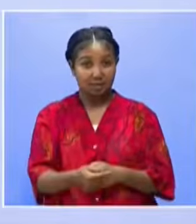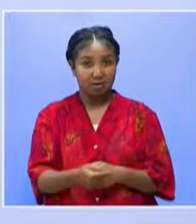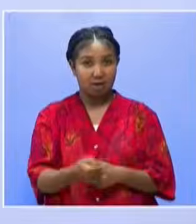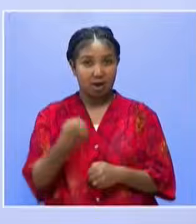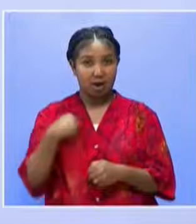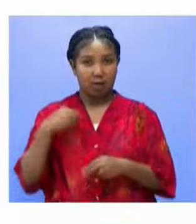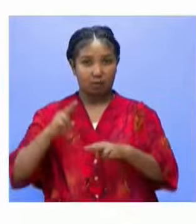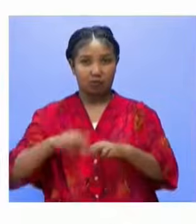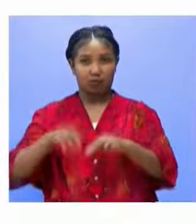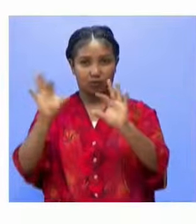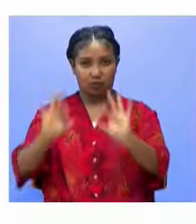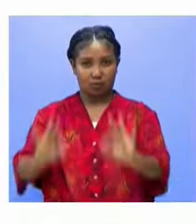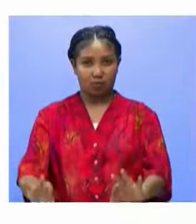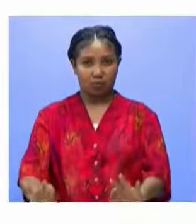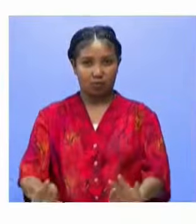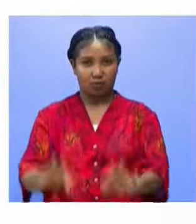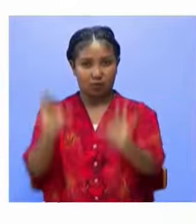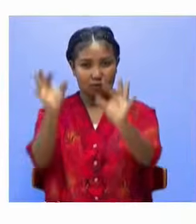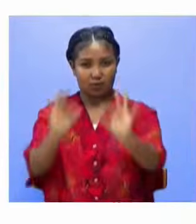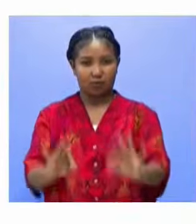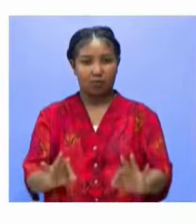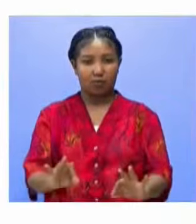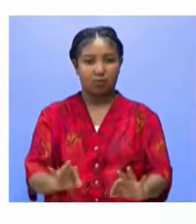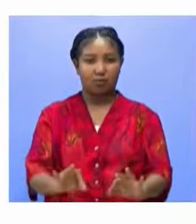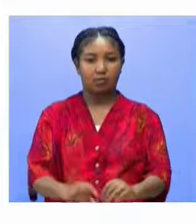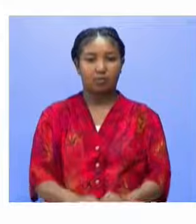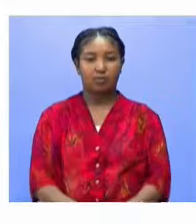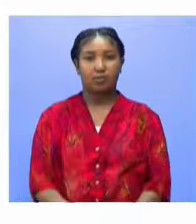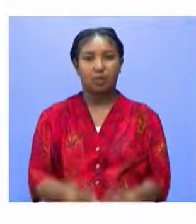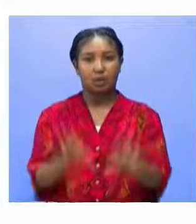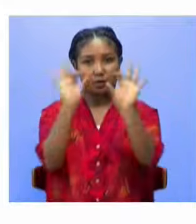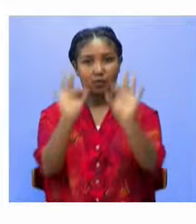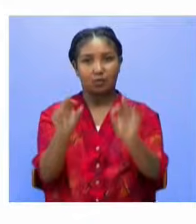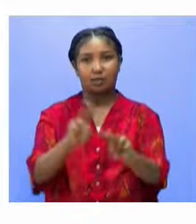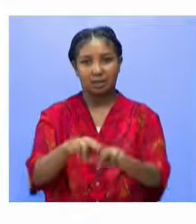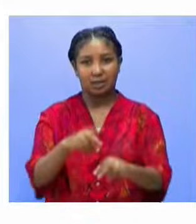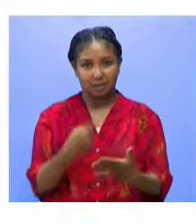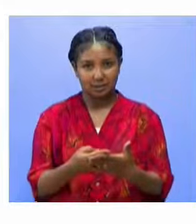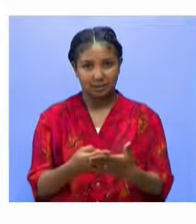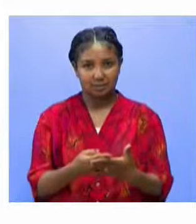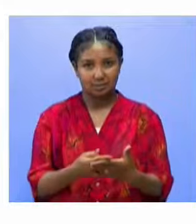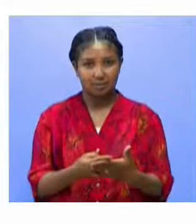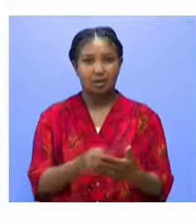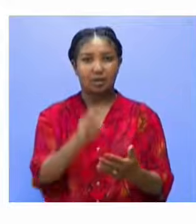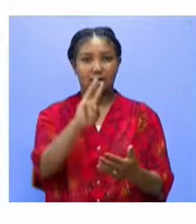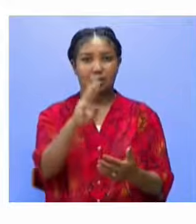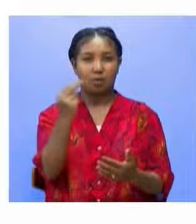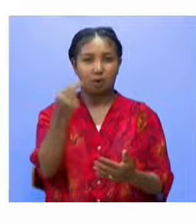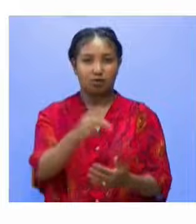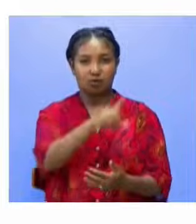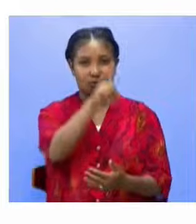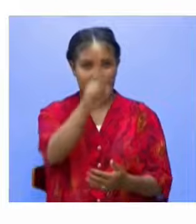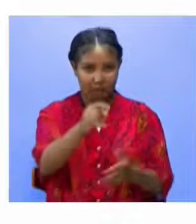put here the form, only the form can be just written like this. WH question.